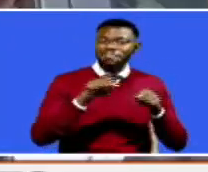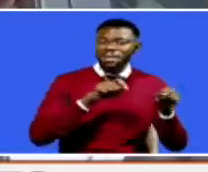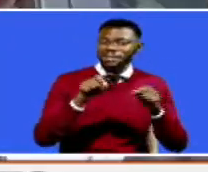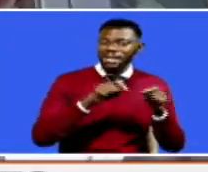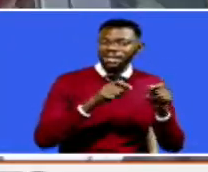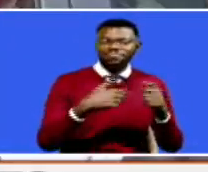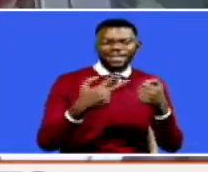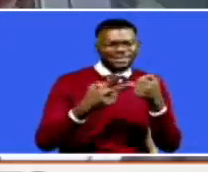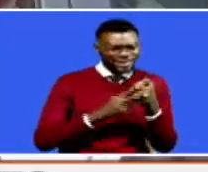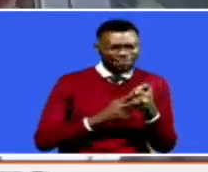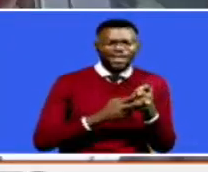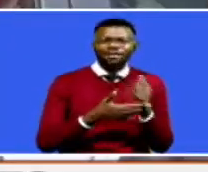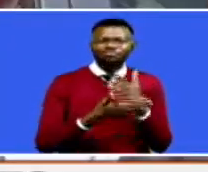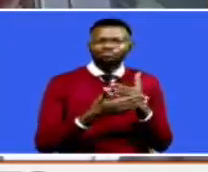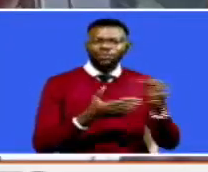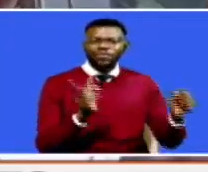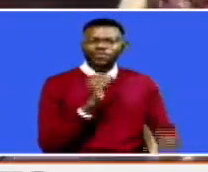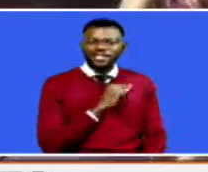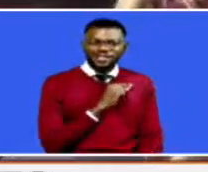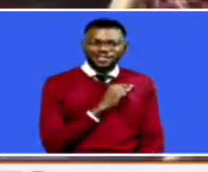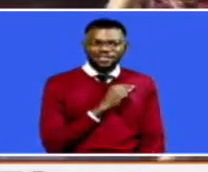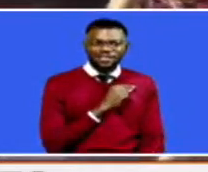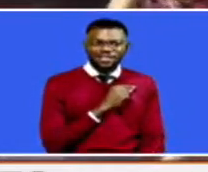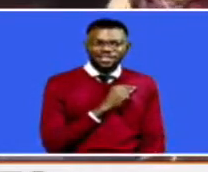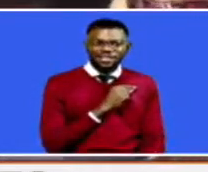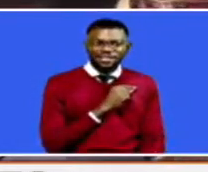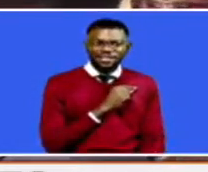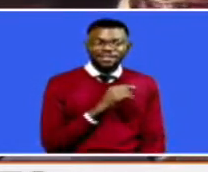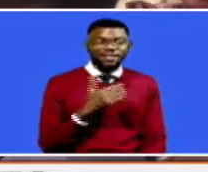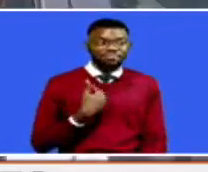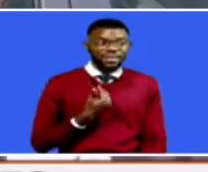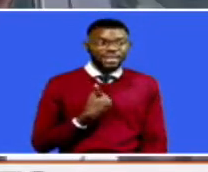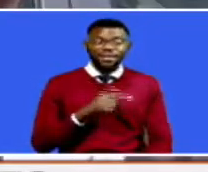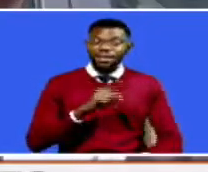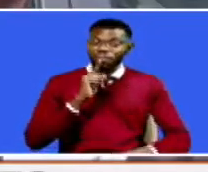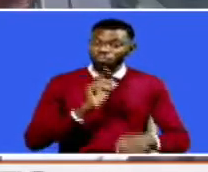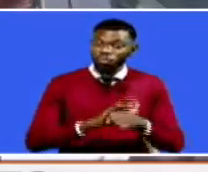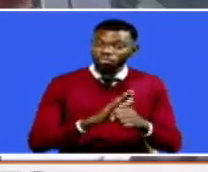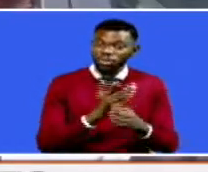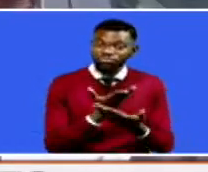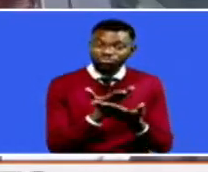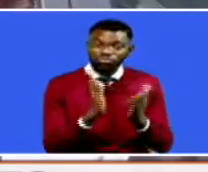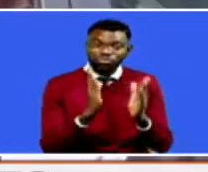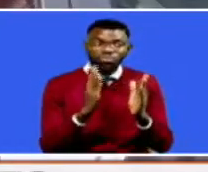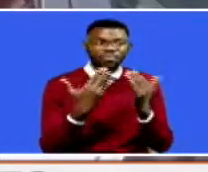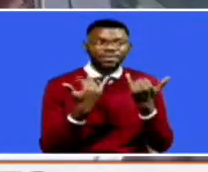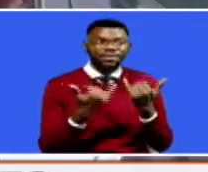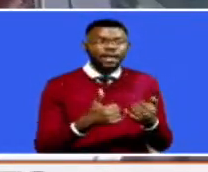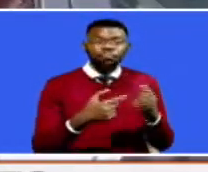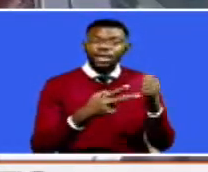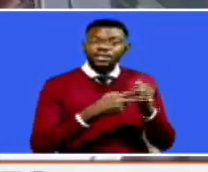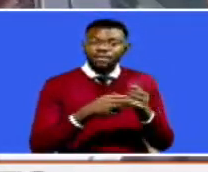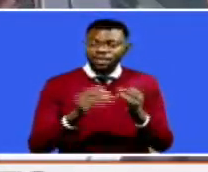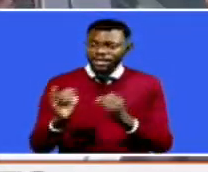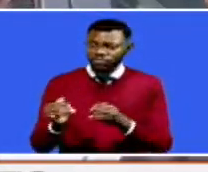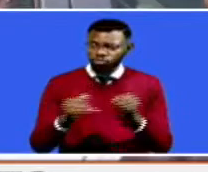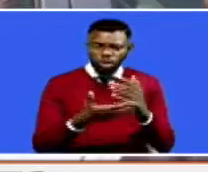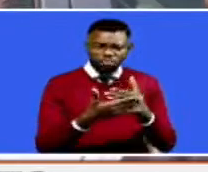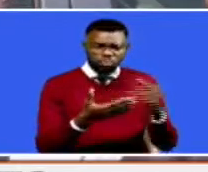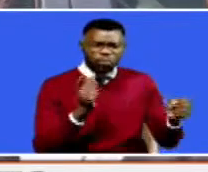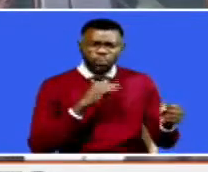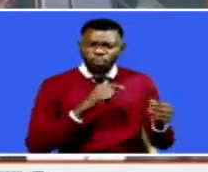suspended. This year, I will assure you, we are good. Dealing with an exclusion of only 7 individuals out of